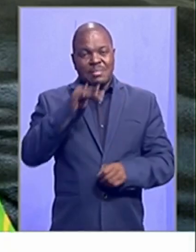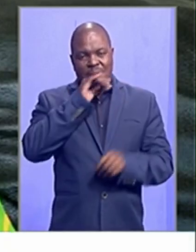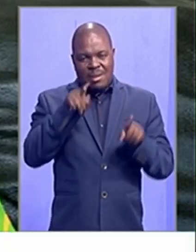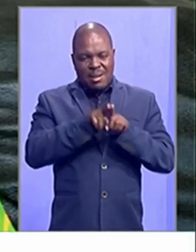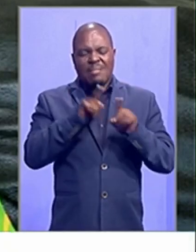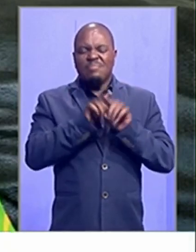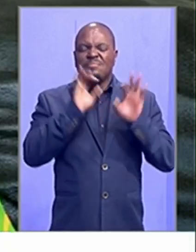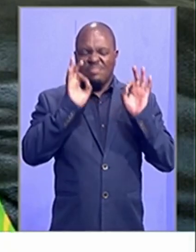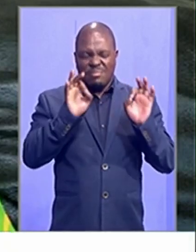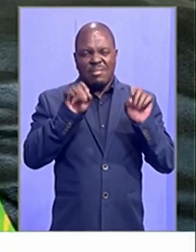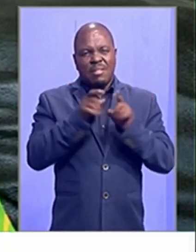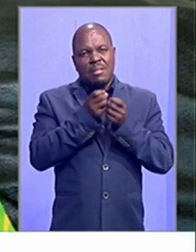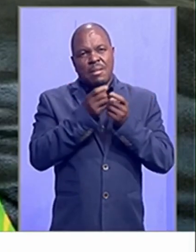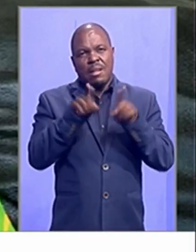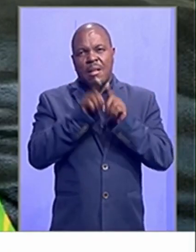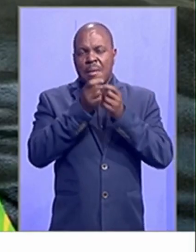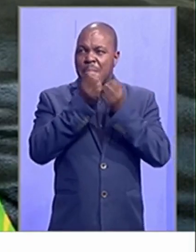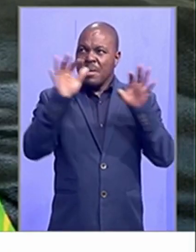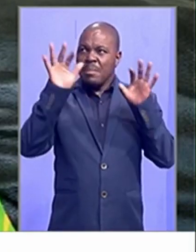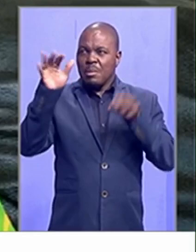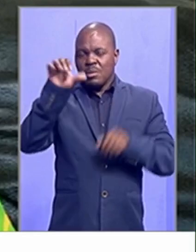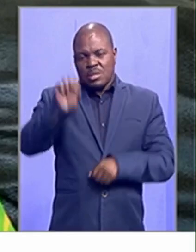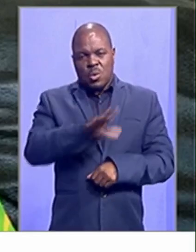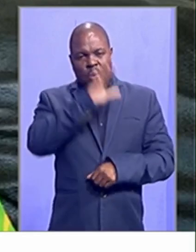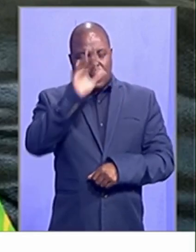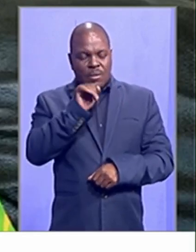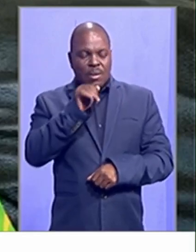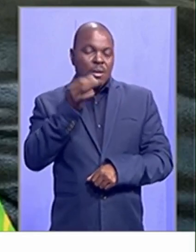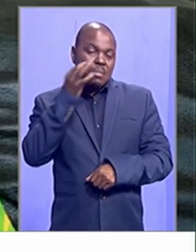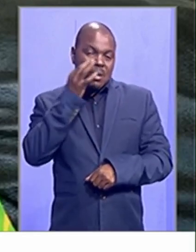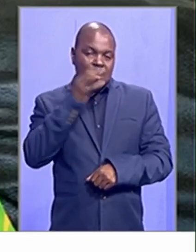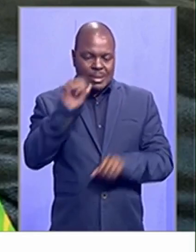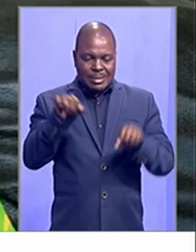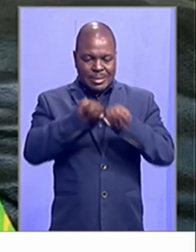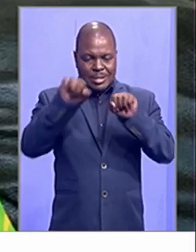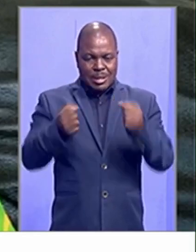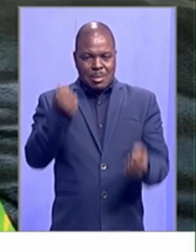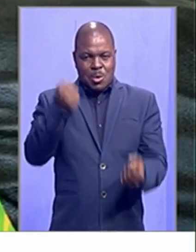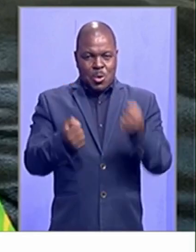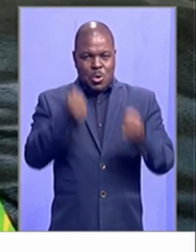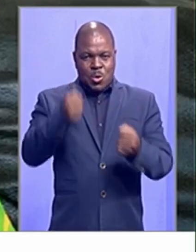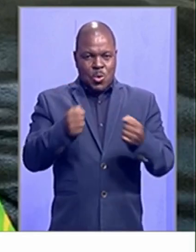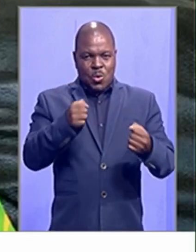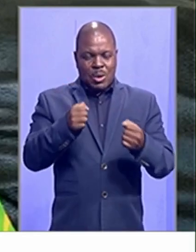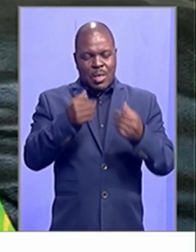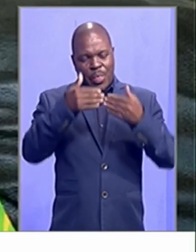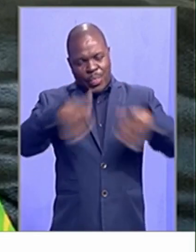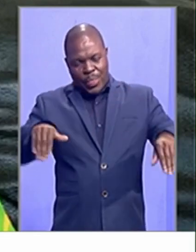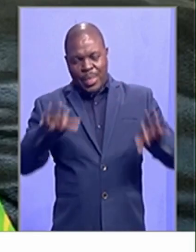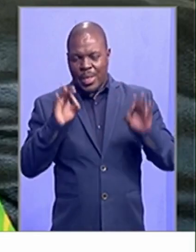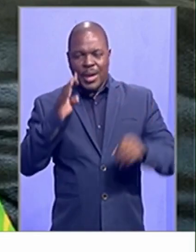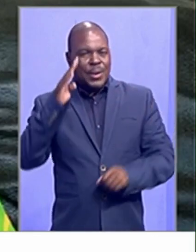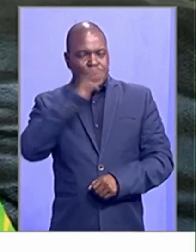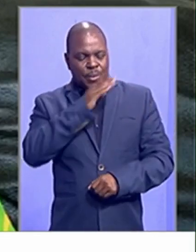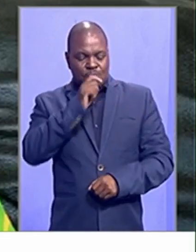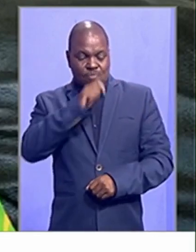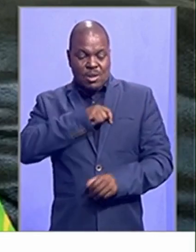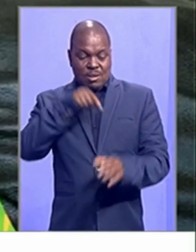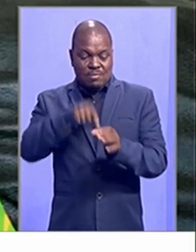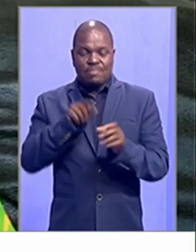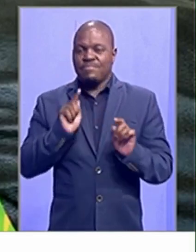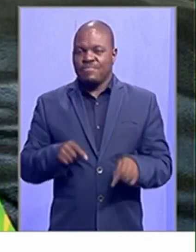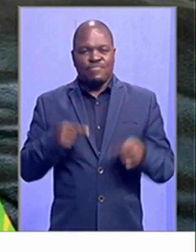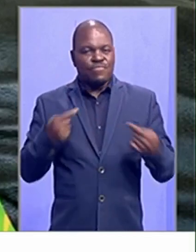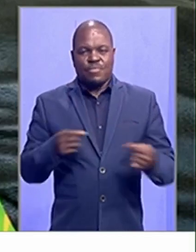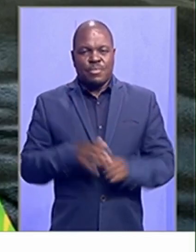view by many South Africans that our justice system is so inconsistent it can no longer be trusted.